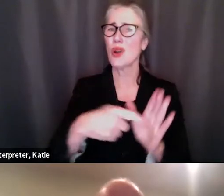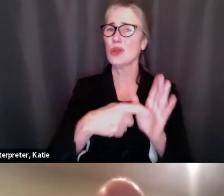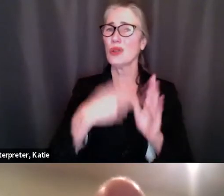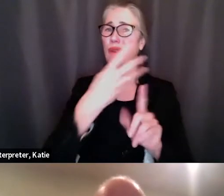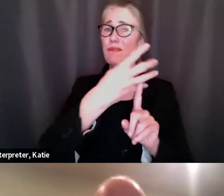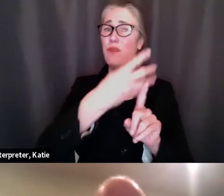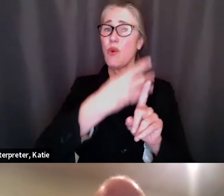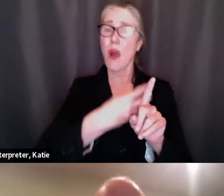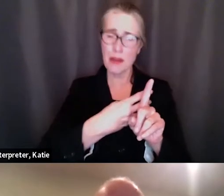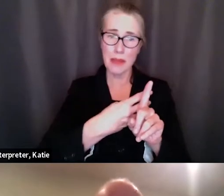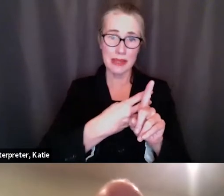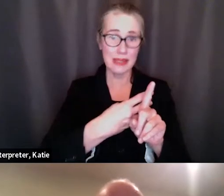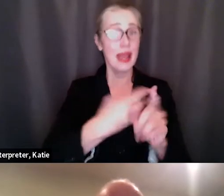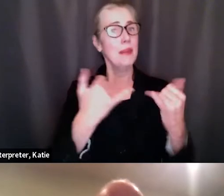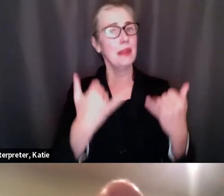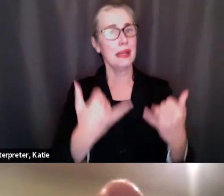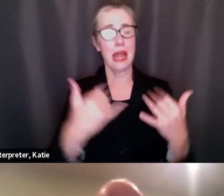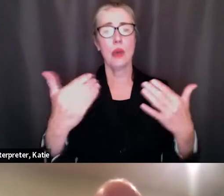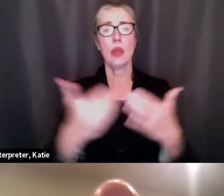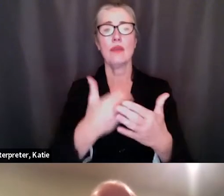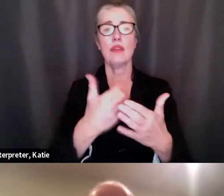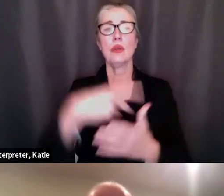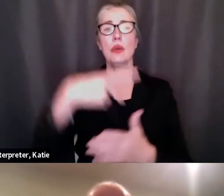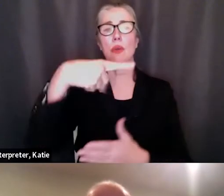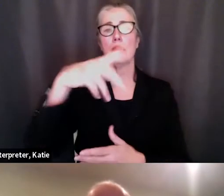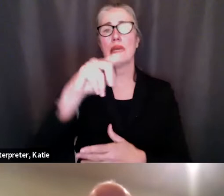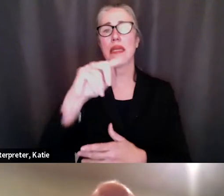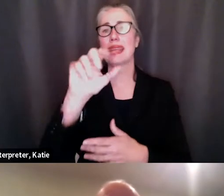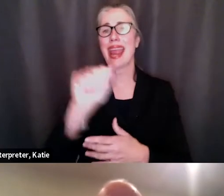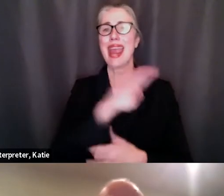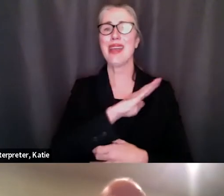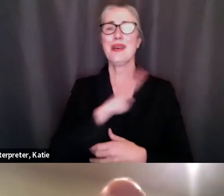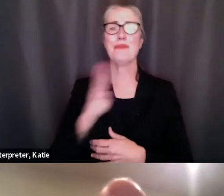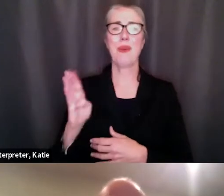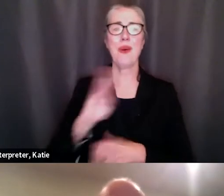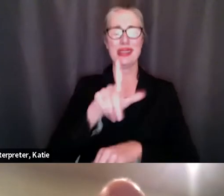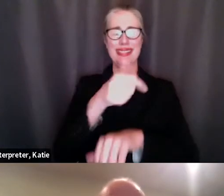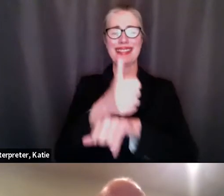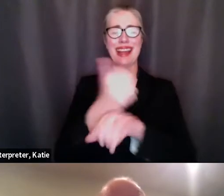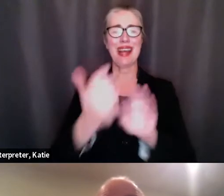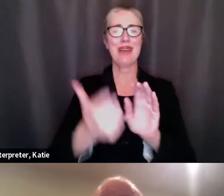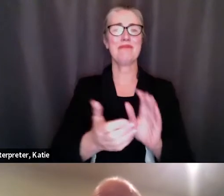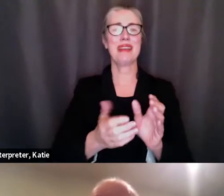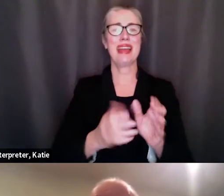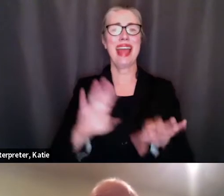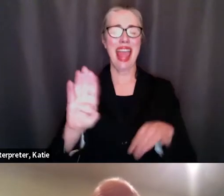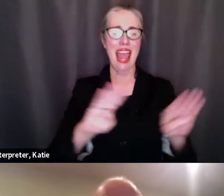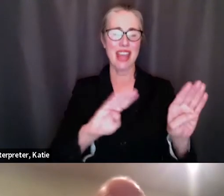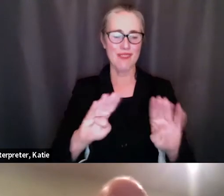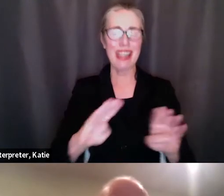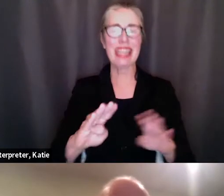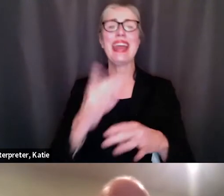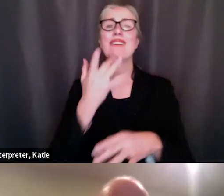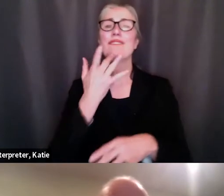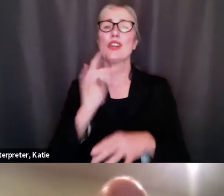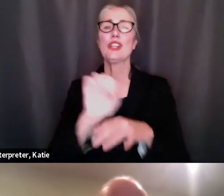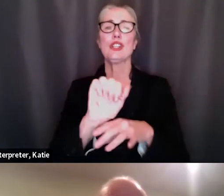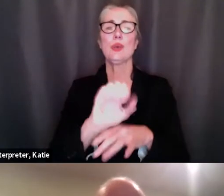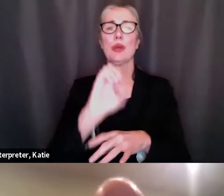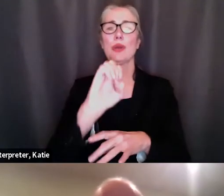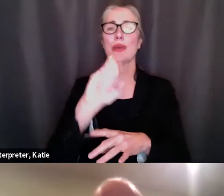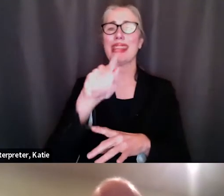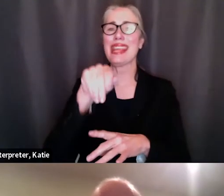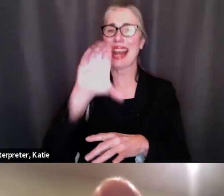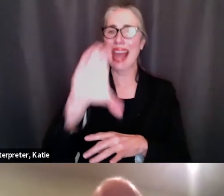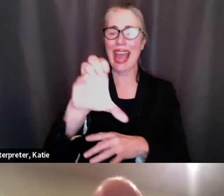happy to report that we now have a new pta board up and running we are very fortunate to work with our elac school site council